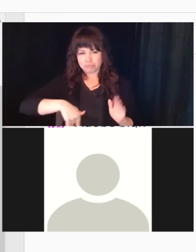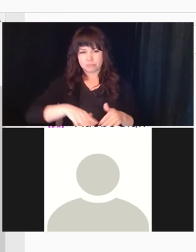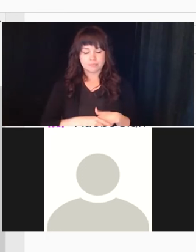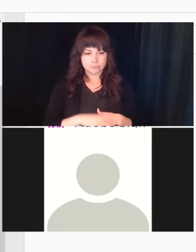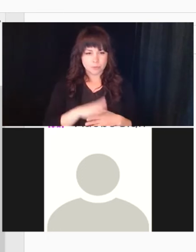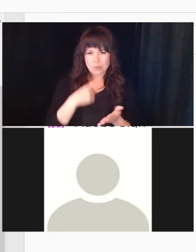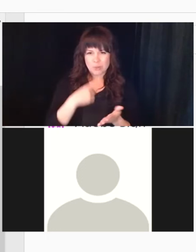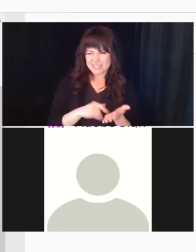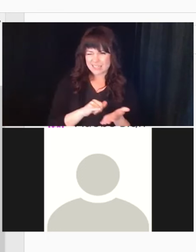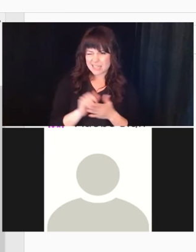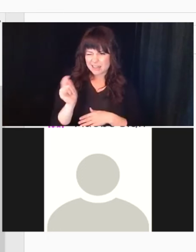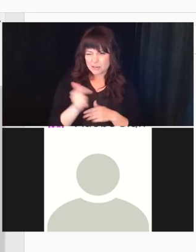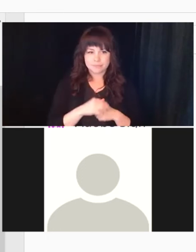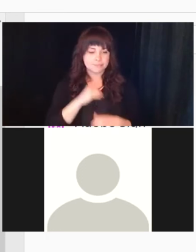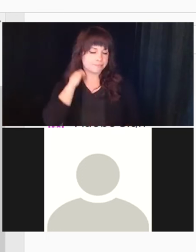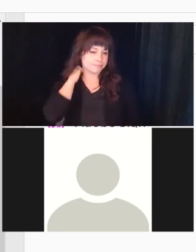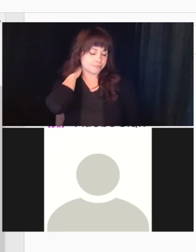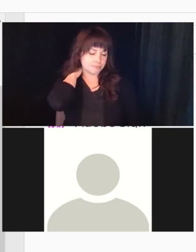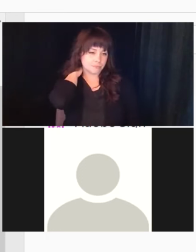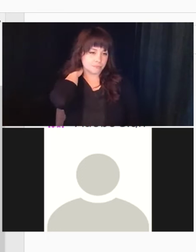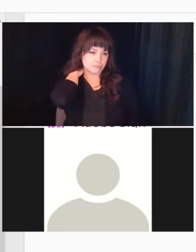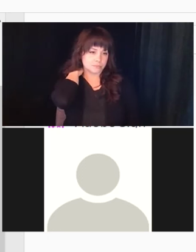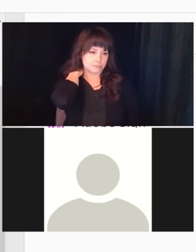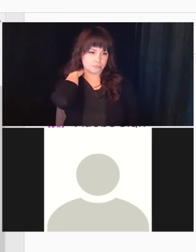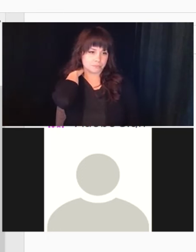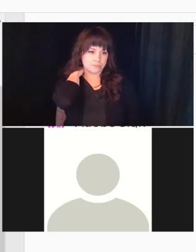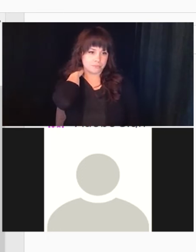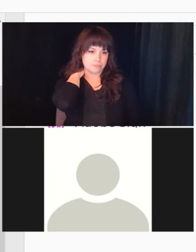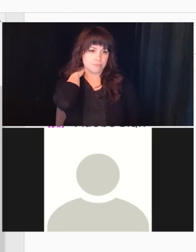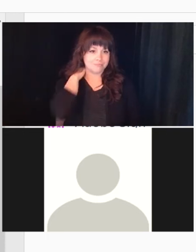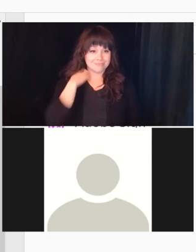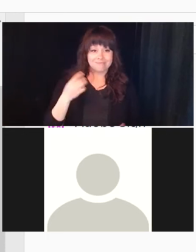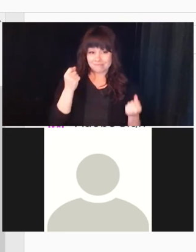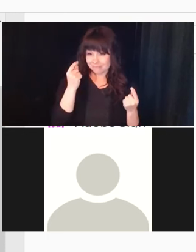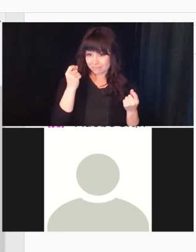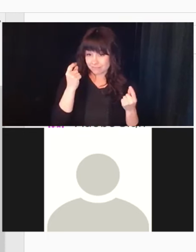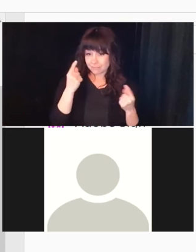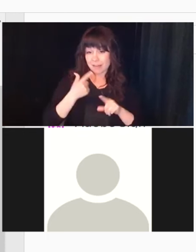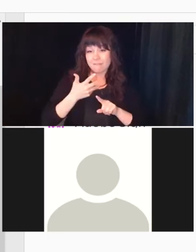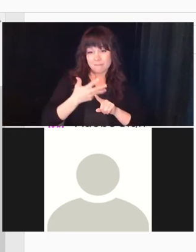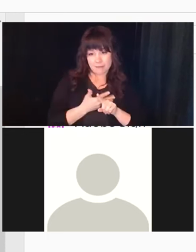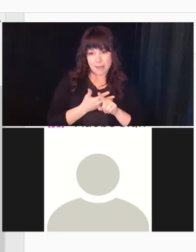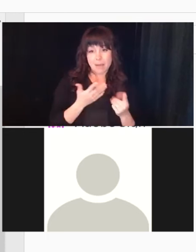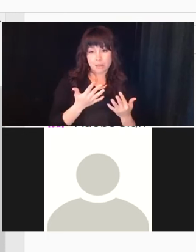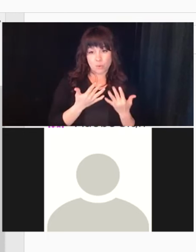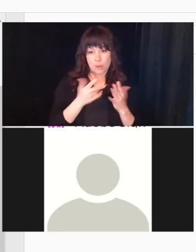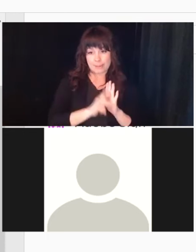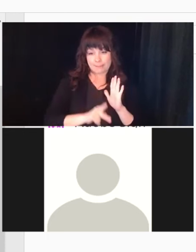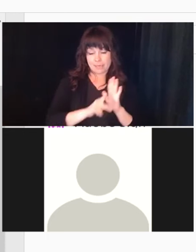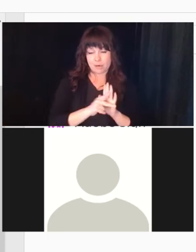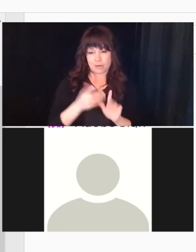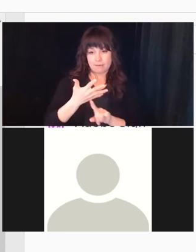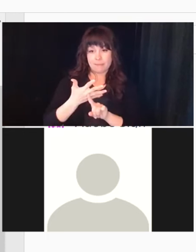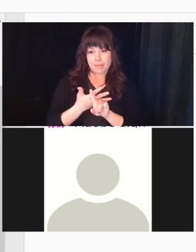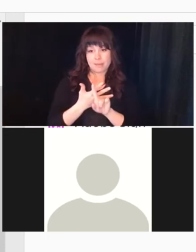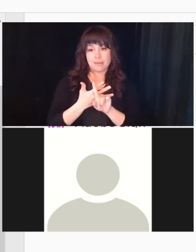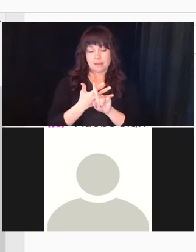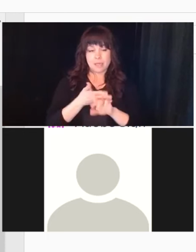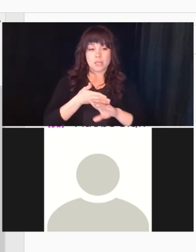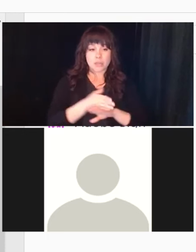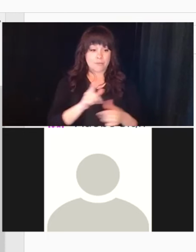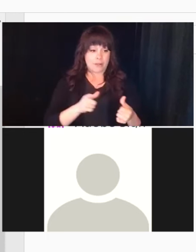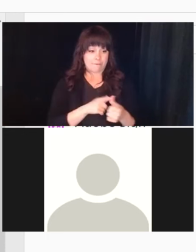minute. There is a 5-month waiting period from the time that a person first gets notified from Social